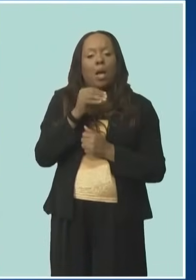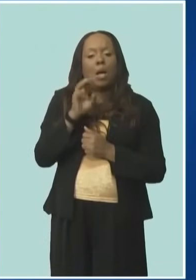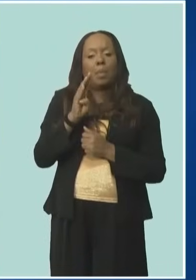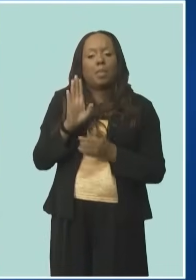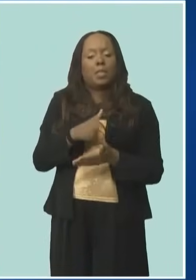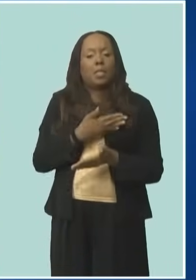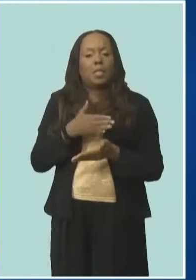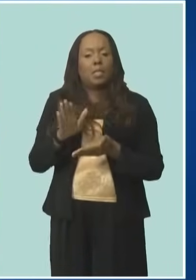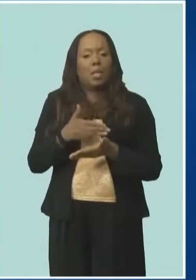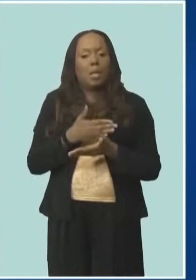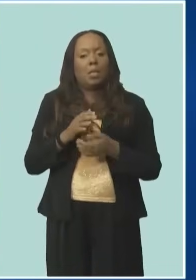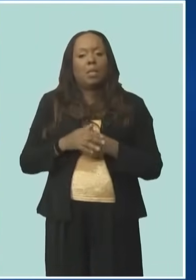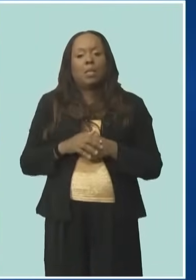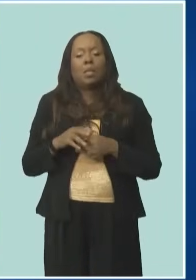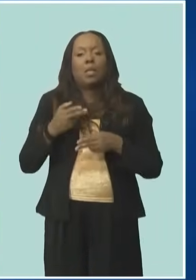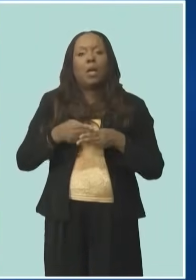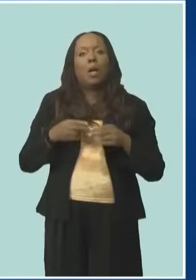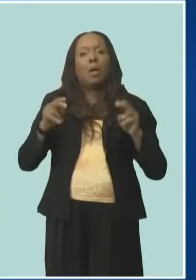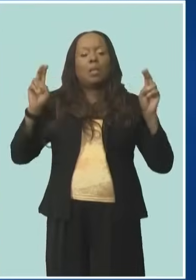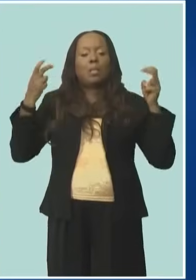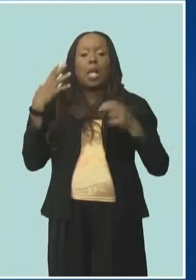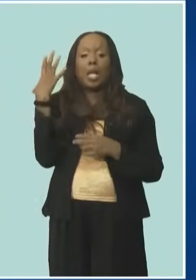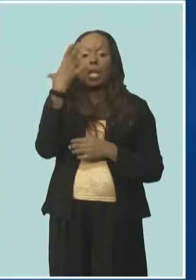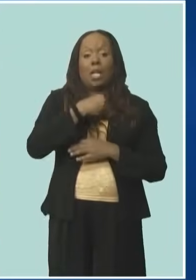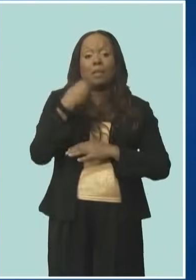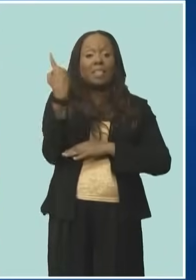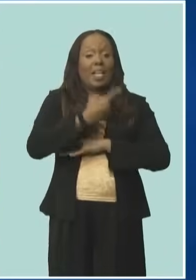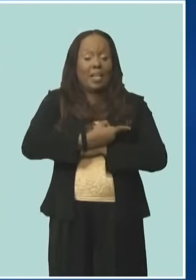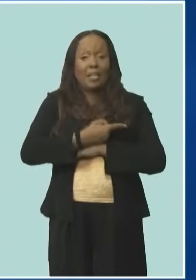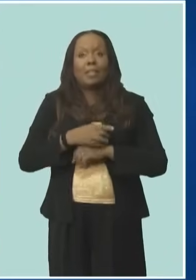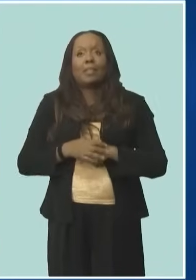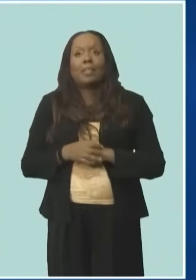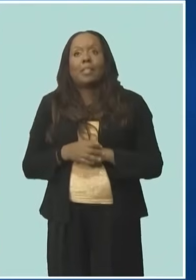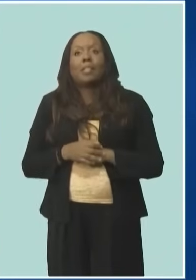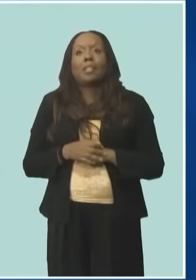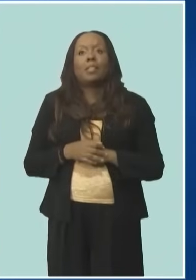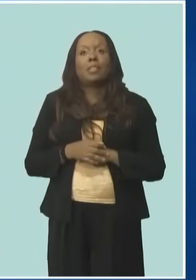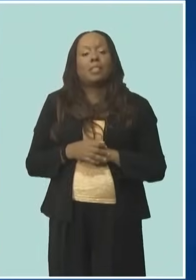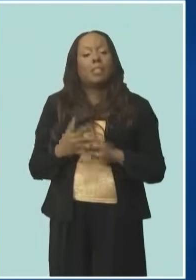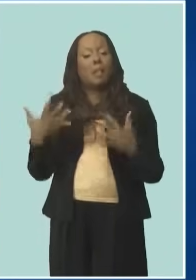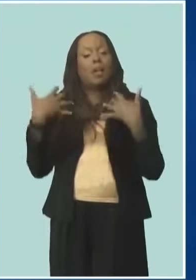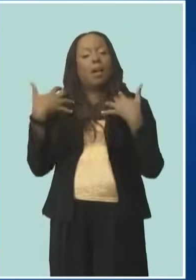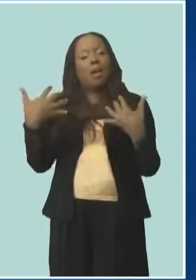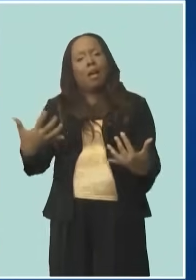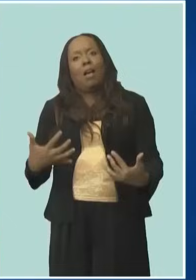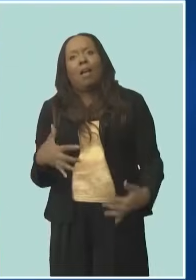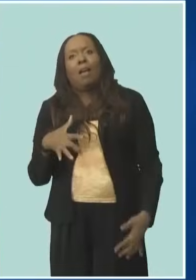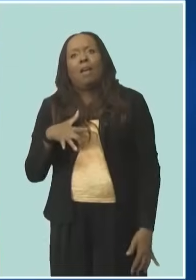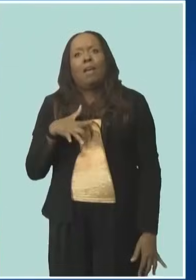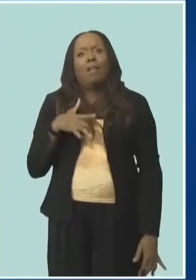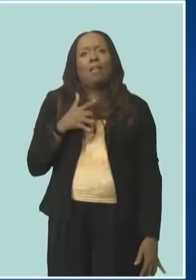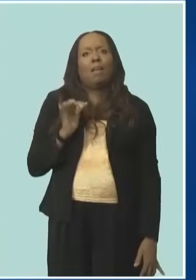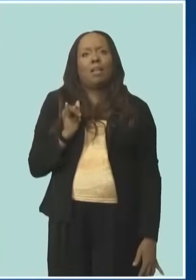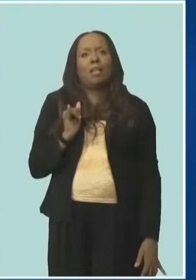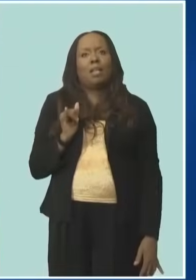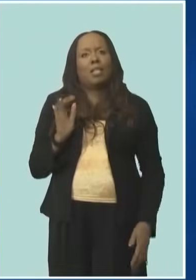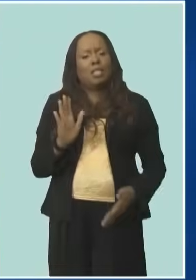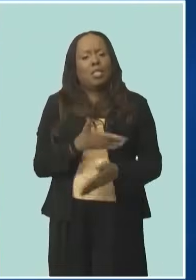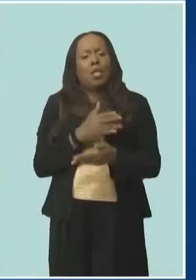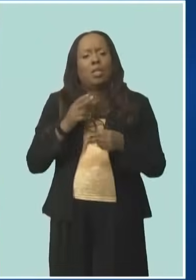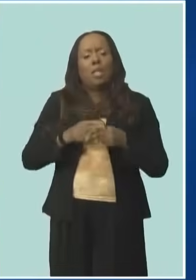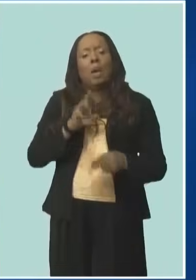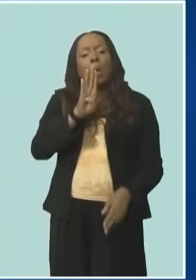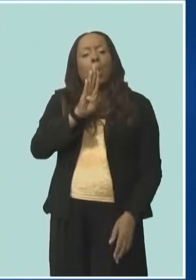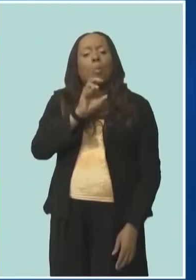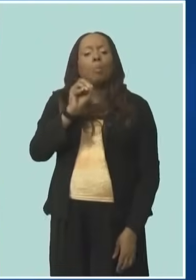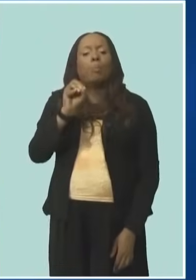Withers' popular hit Lovely Day. Then she got members of the audience deeper in their feelings with Booed Up.